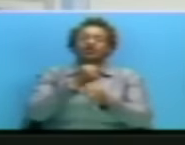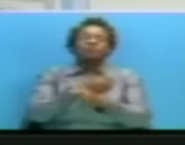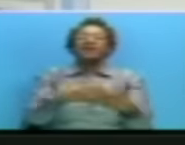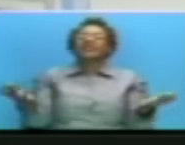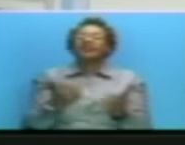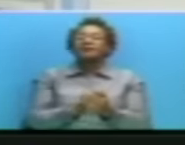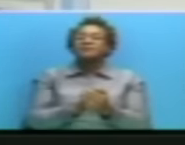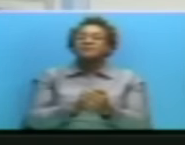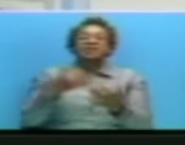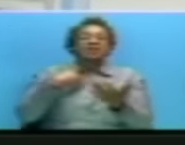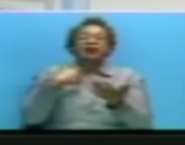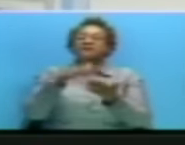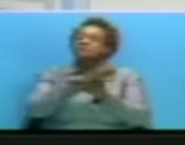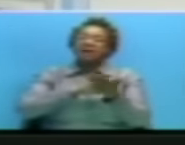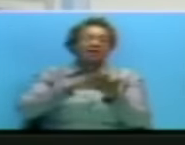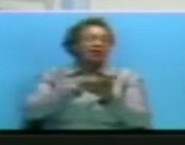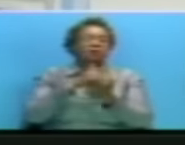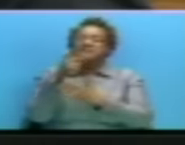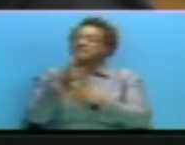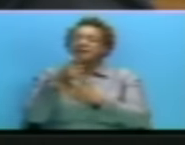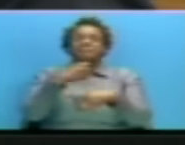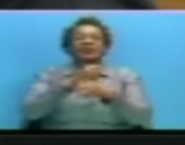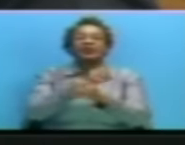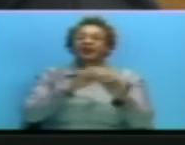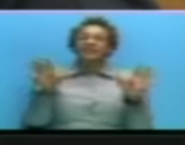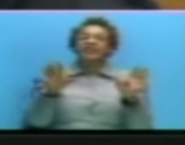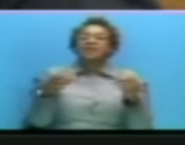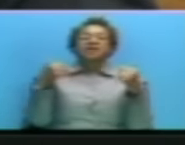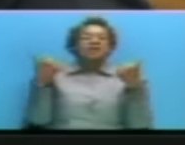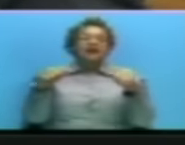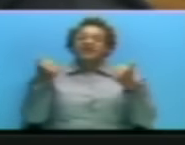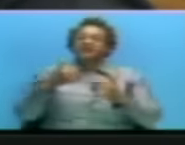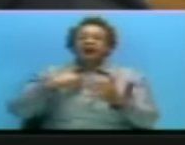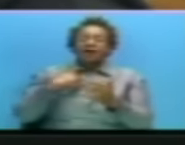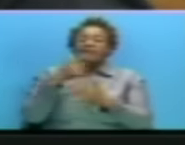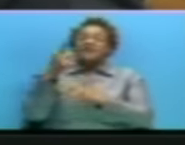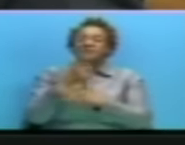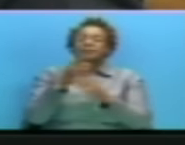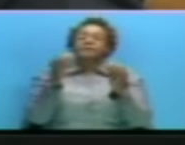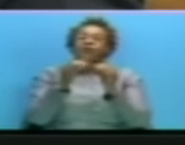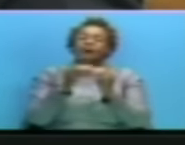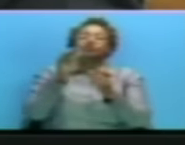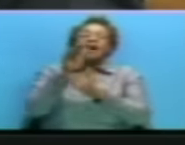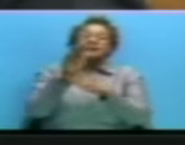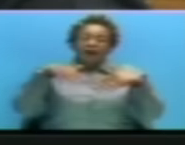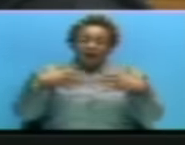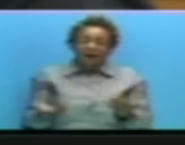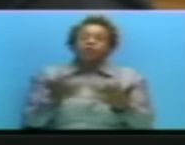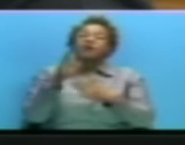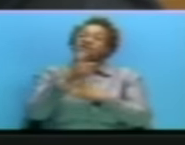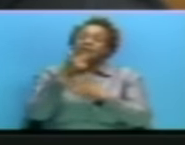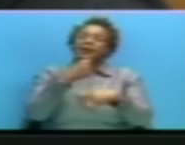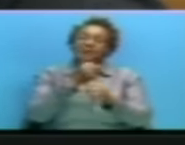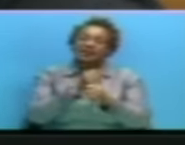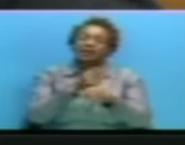qualified to hold the job? He has no background in filmmaking. He has never held a film forum to actually ask how do we do films. When they